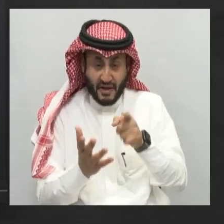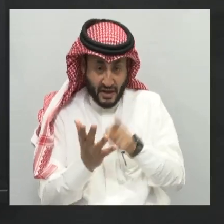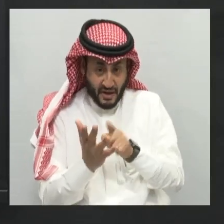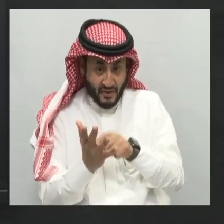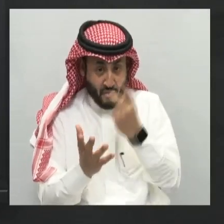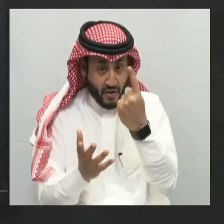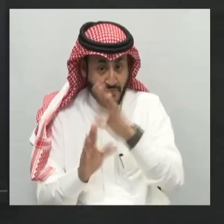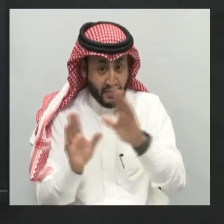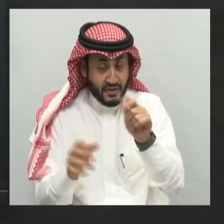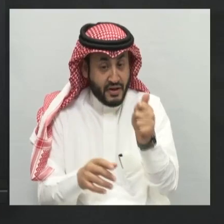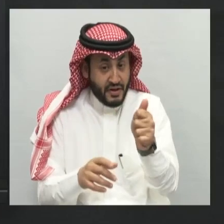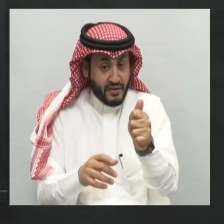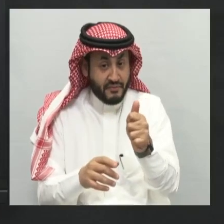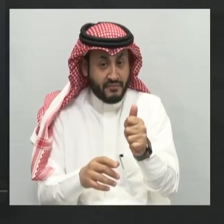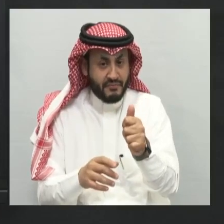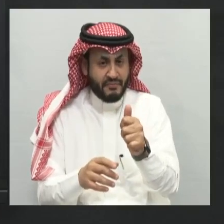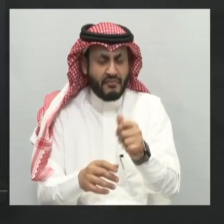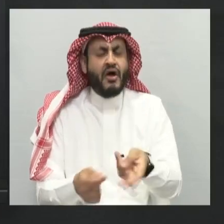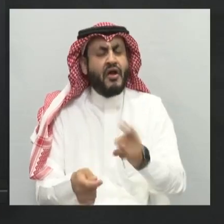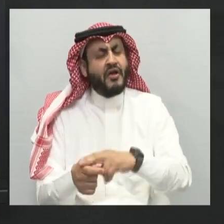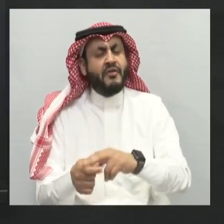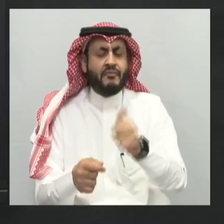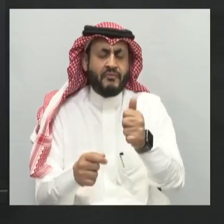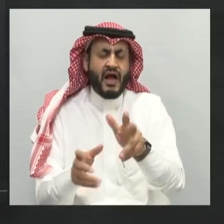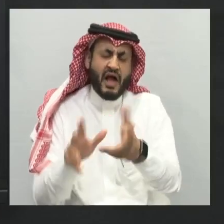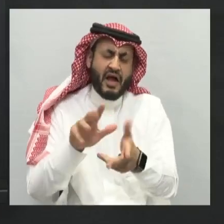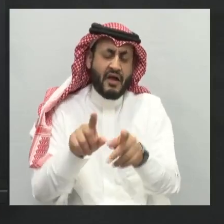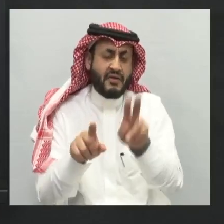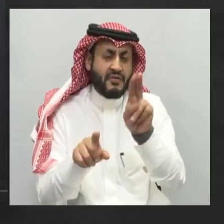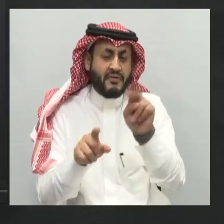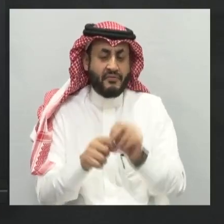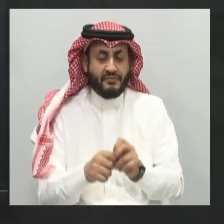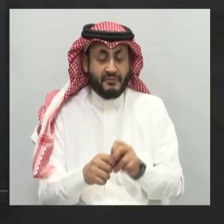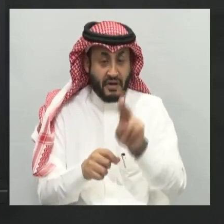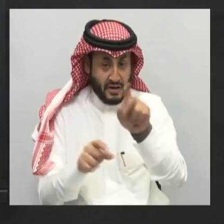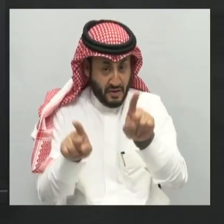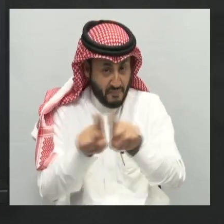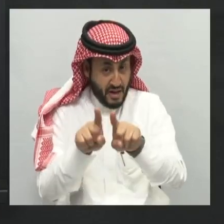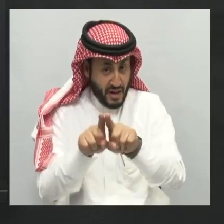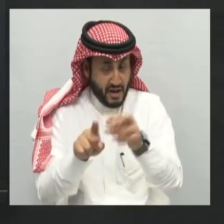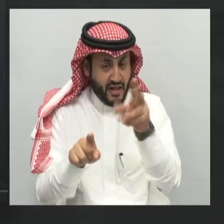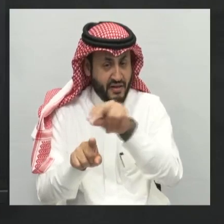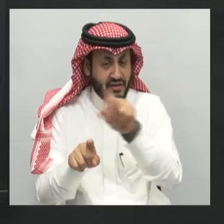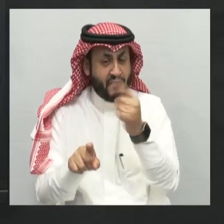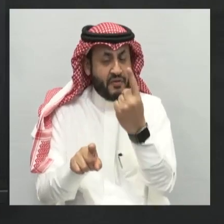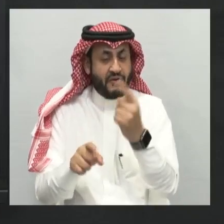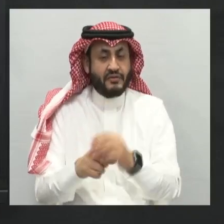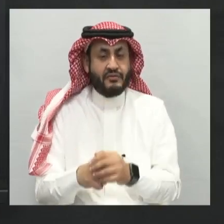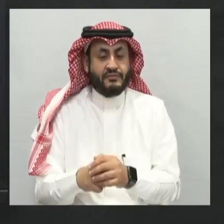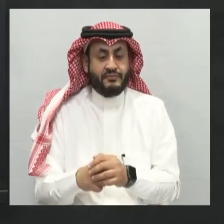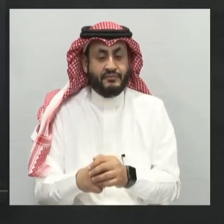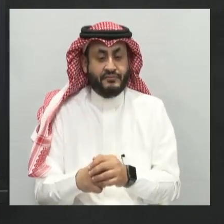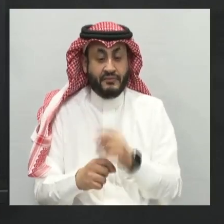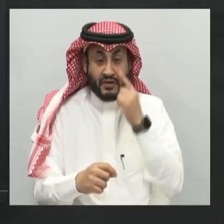letter? It does many times. Sometimes it begins with 2 letters. What day of the week